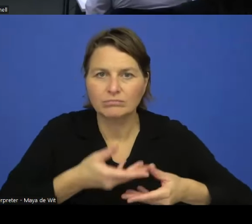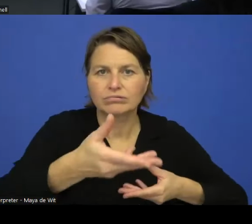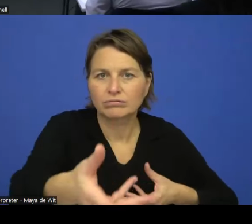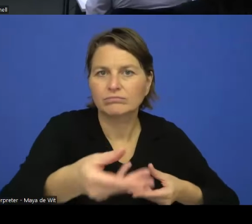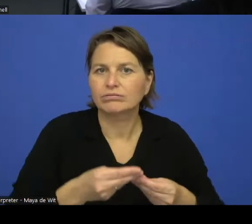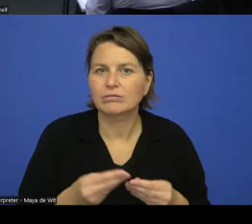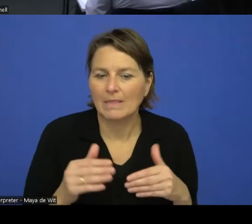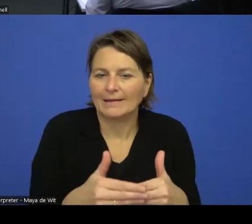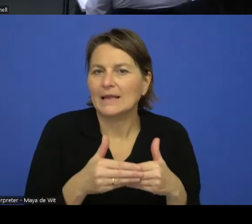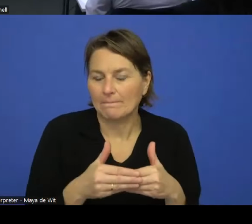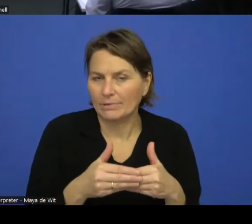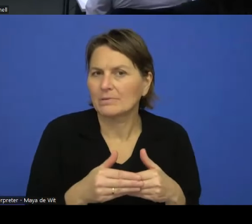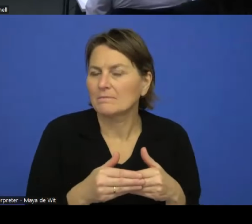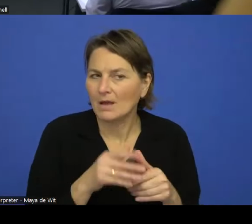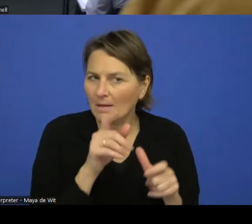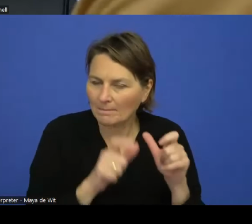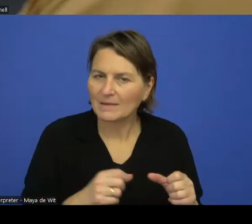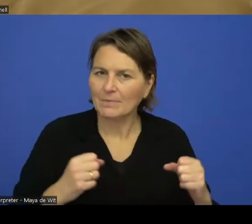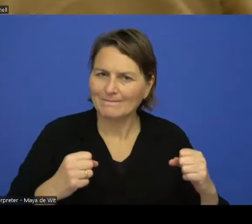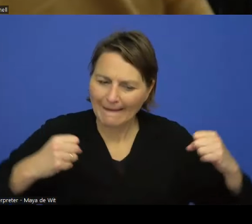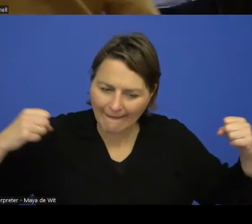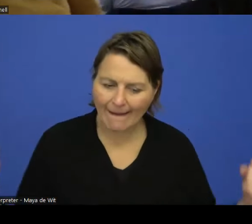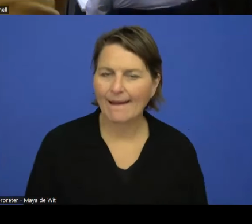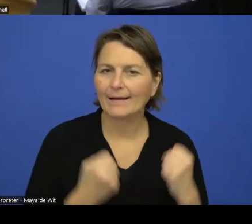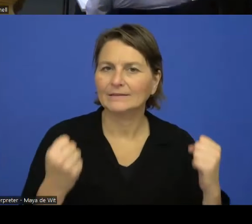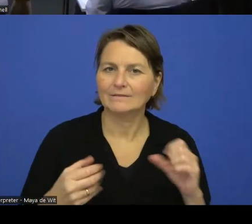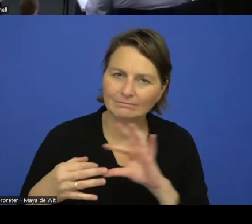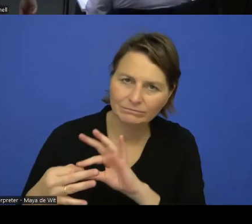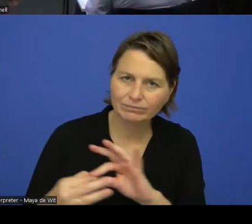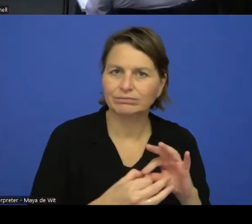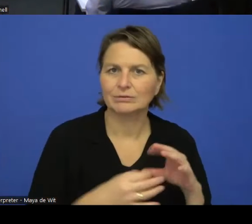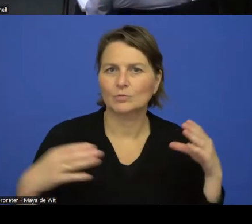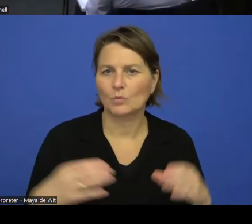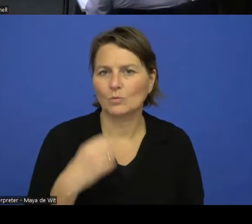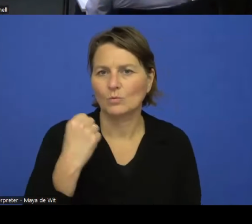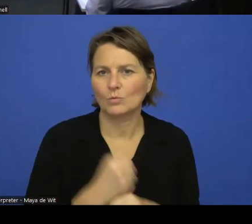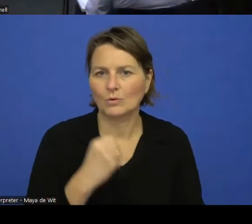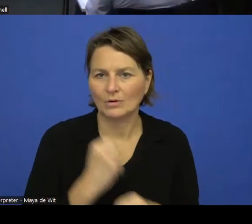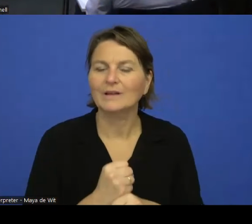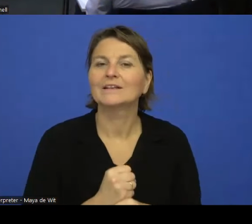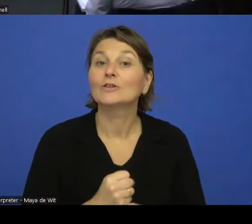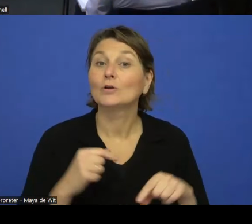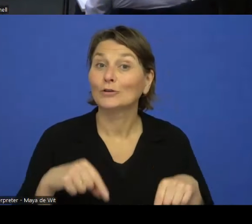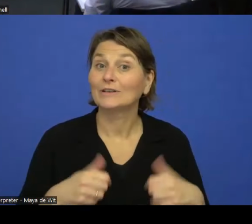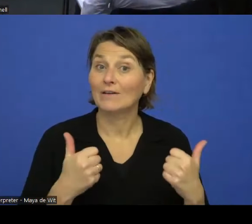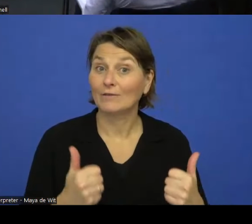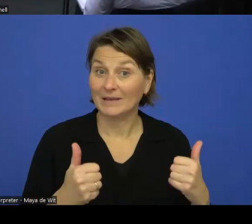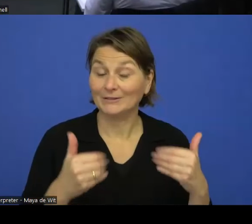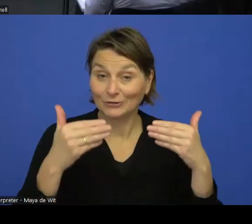who we are very actively working with and serving. And I think that is a good place for me to stop and release everyone.